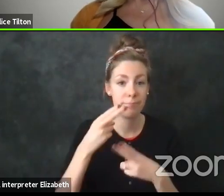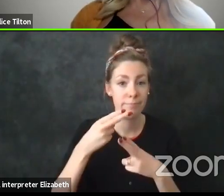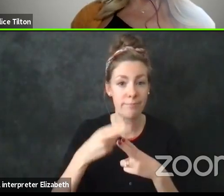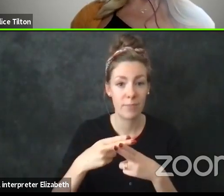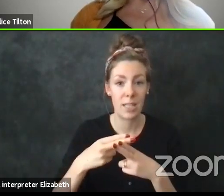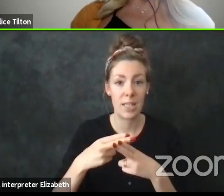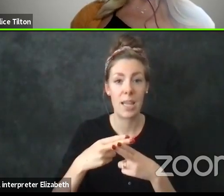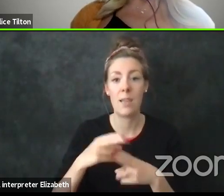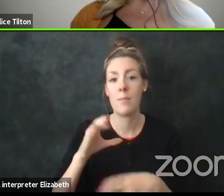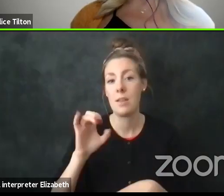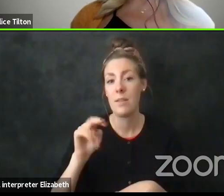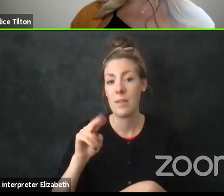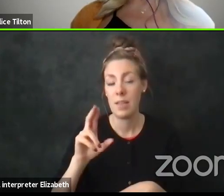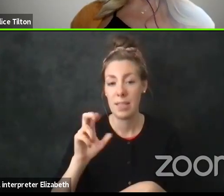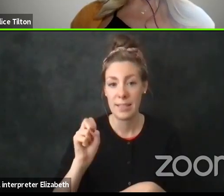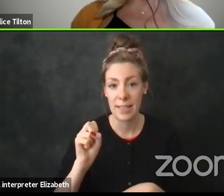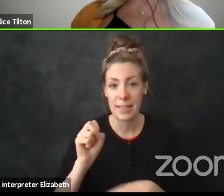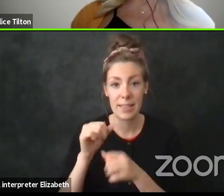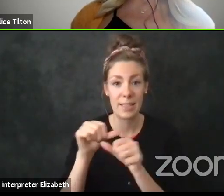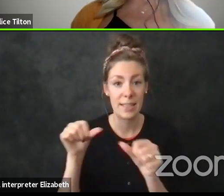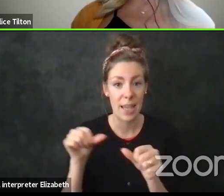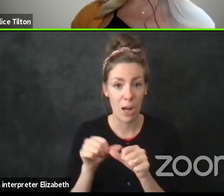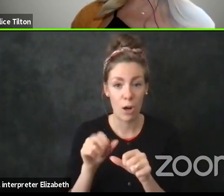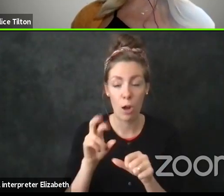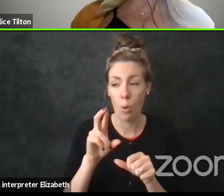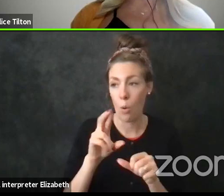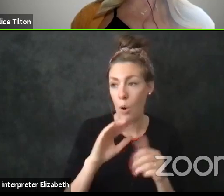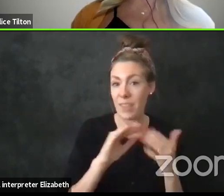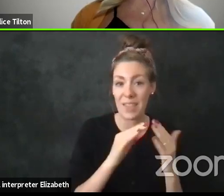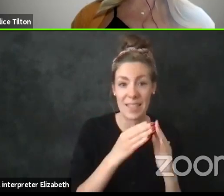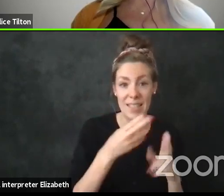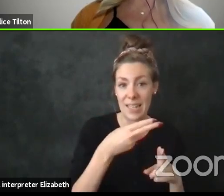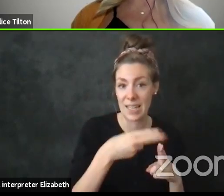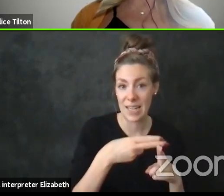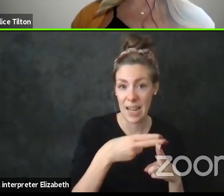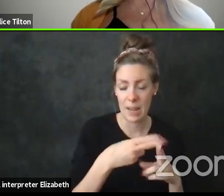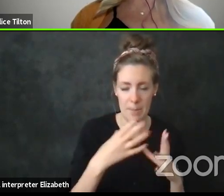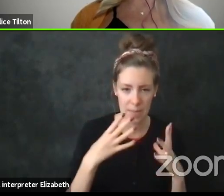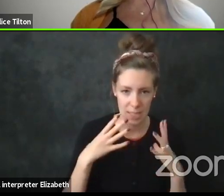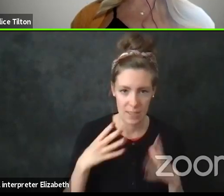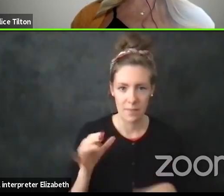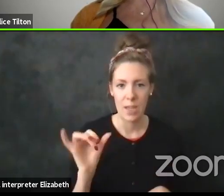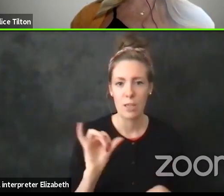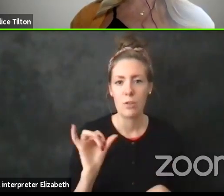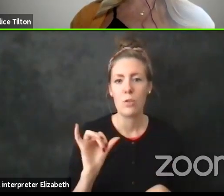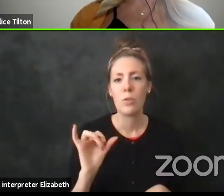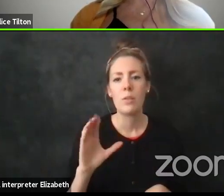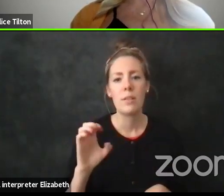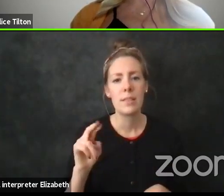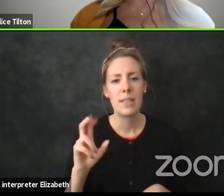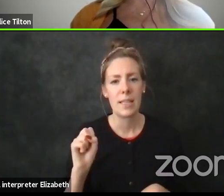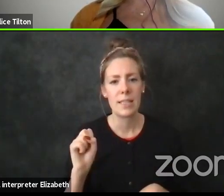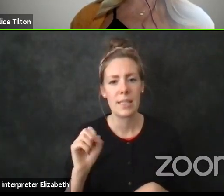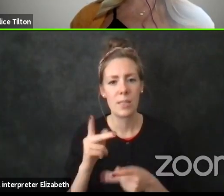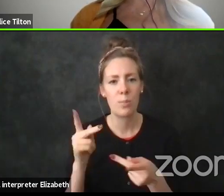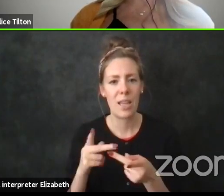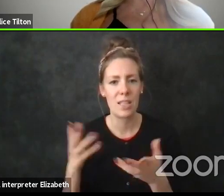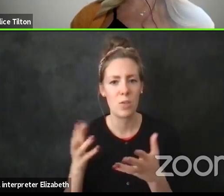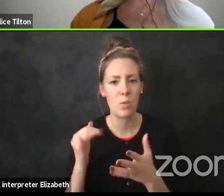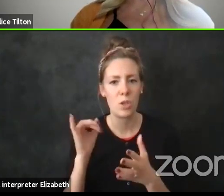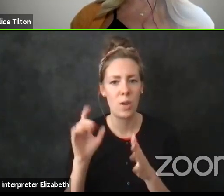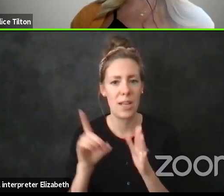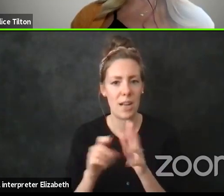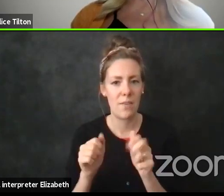the census designated place or the city. A census designated place is a place that most of you identify with, but it's not an